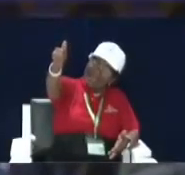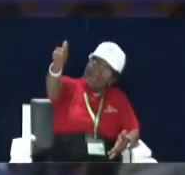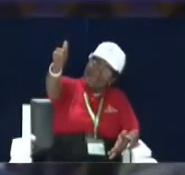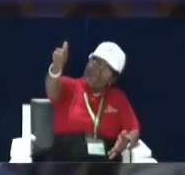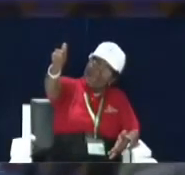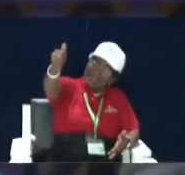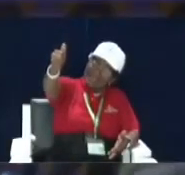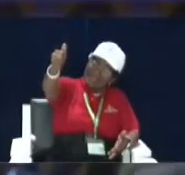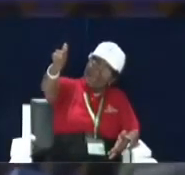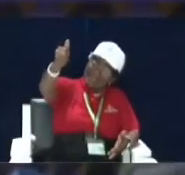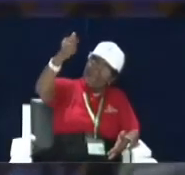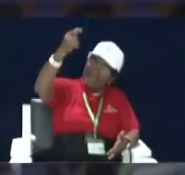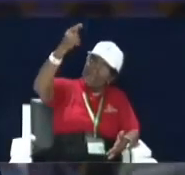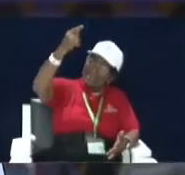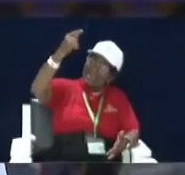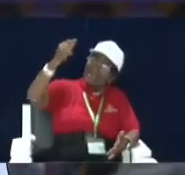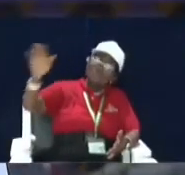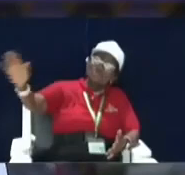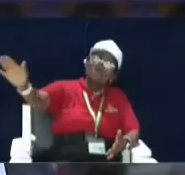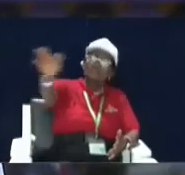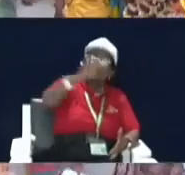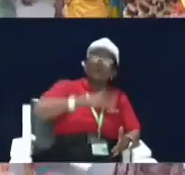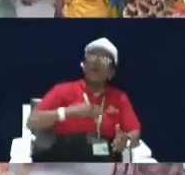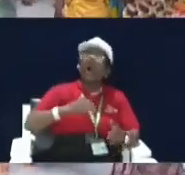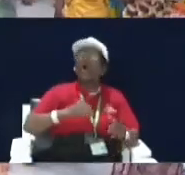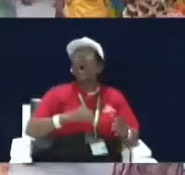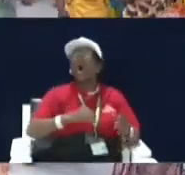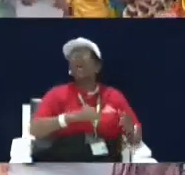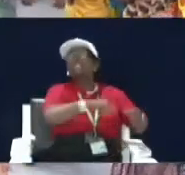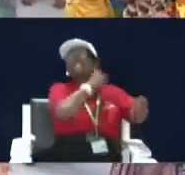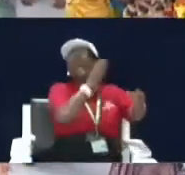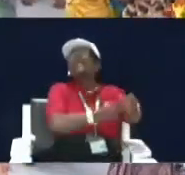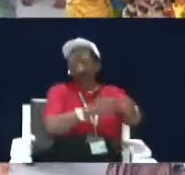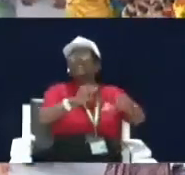Your mighty breakthroughs will begin now.